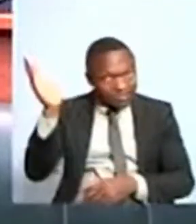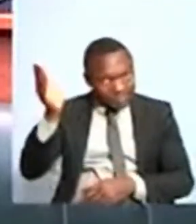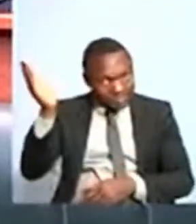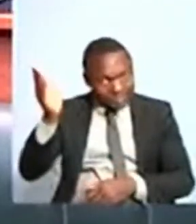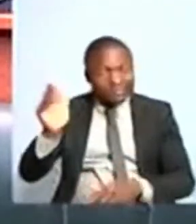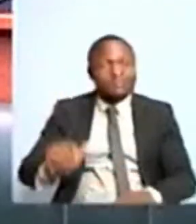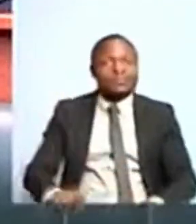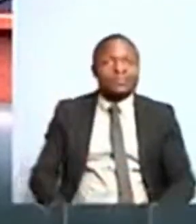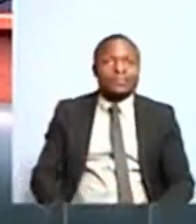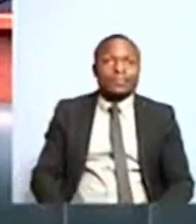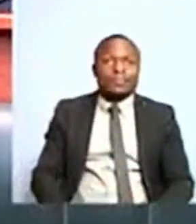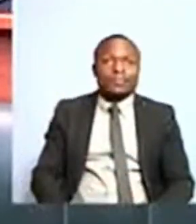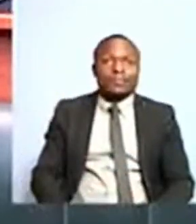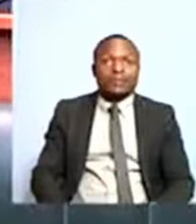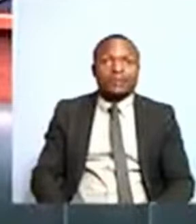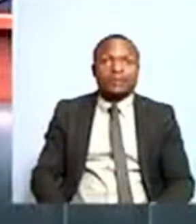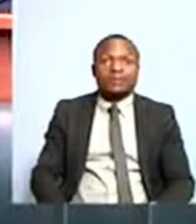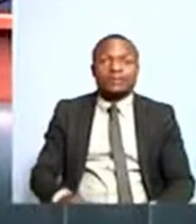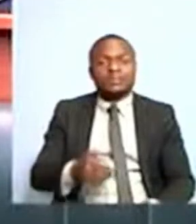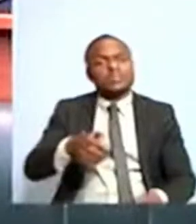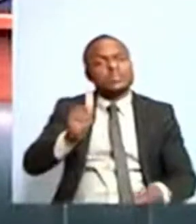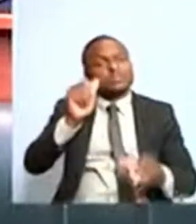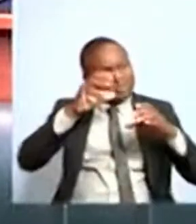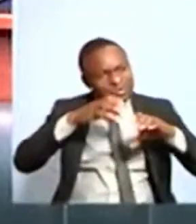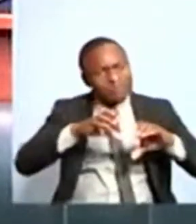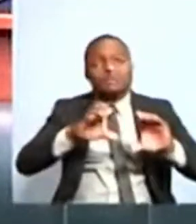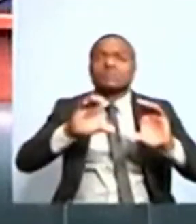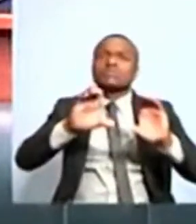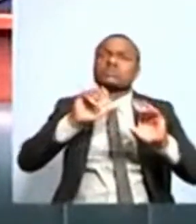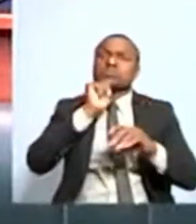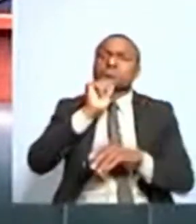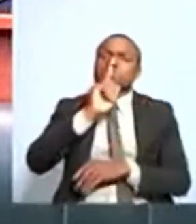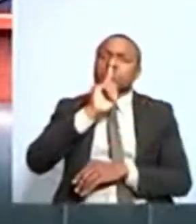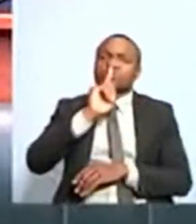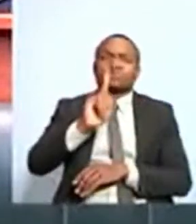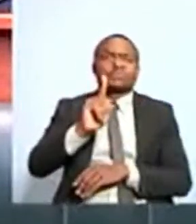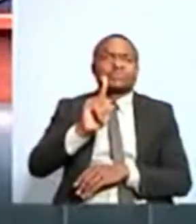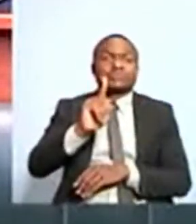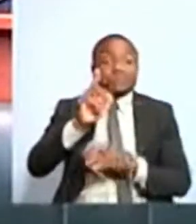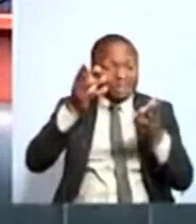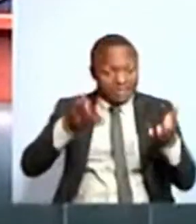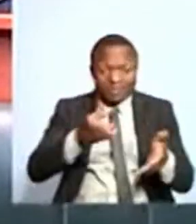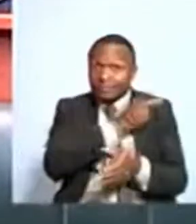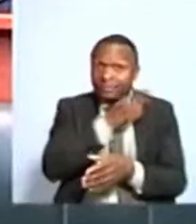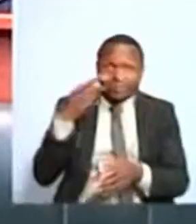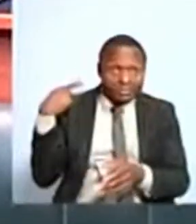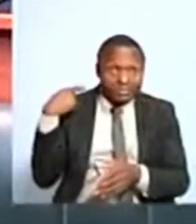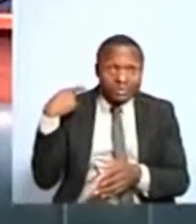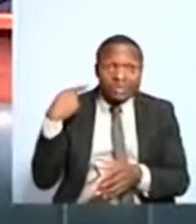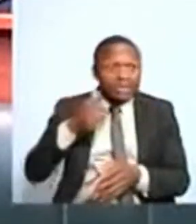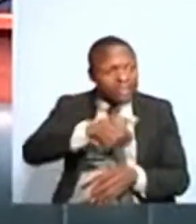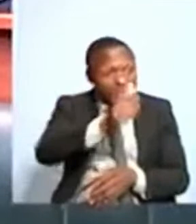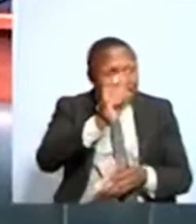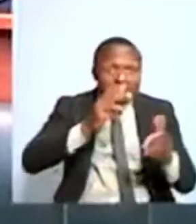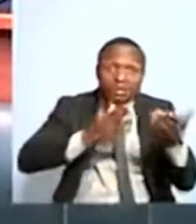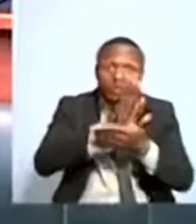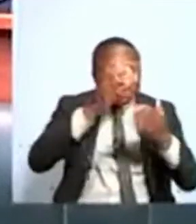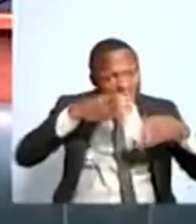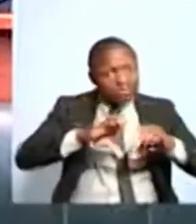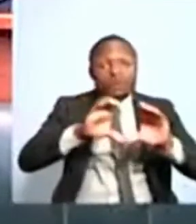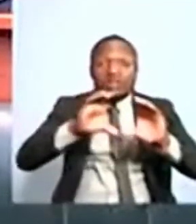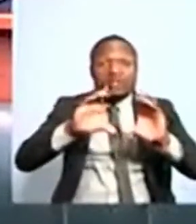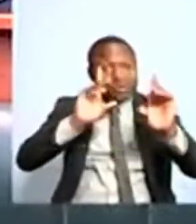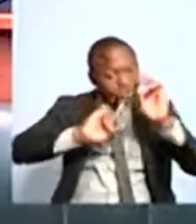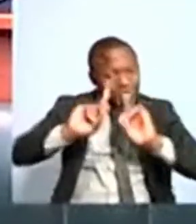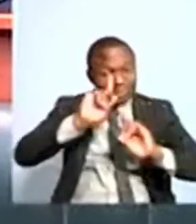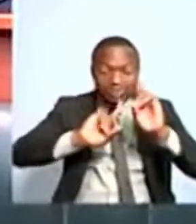the contrary continues to subsist is not factual or relevant on the floor of this House. Is he in order to continue that debate,